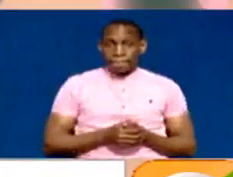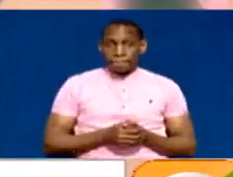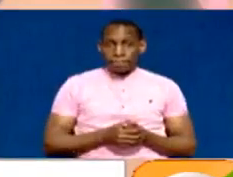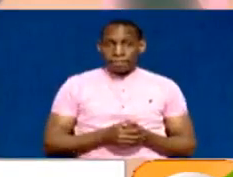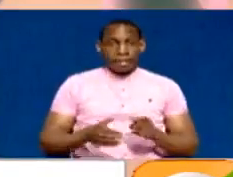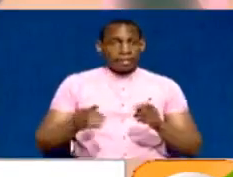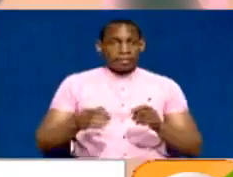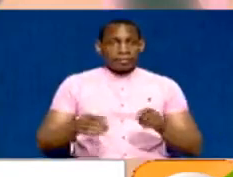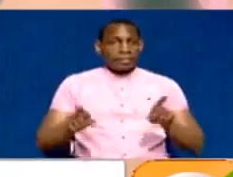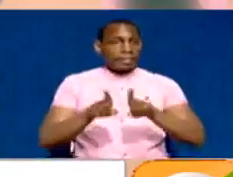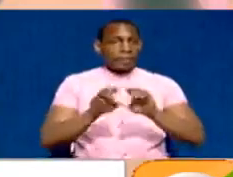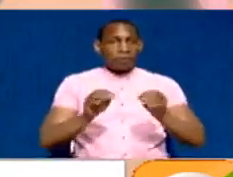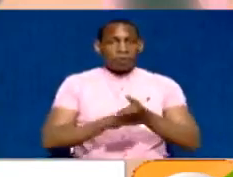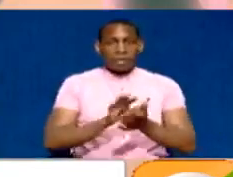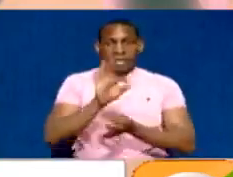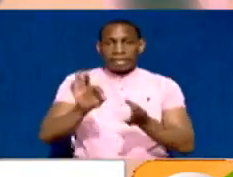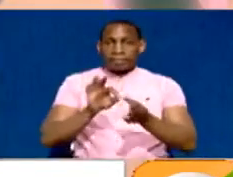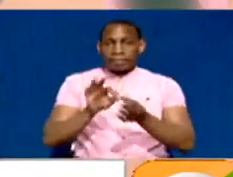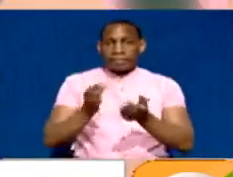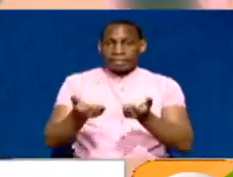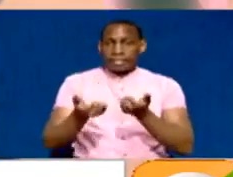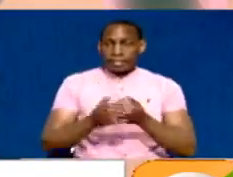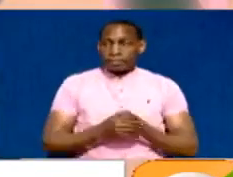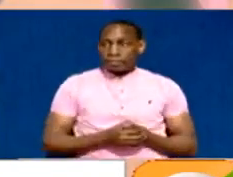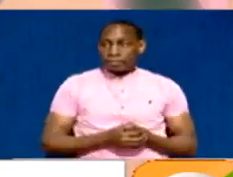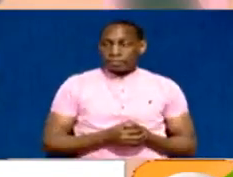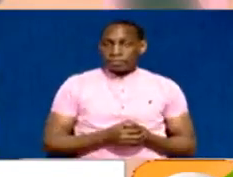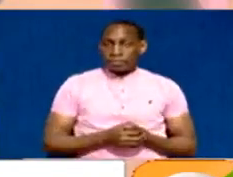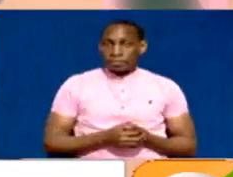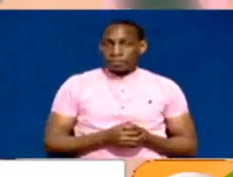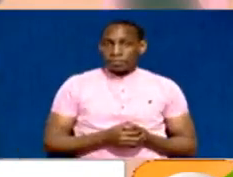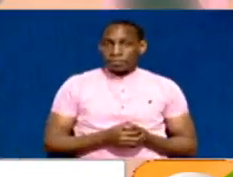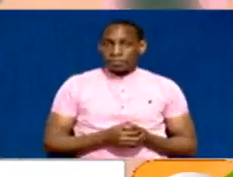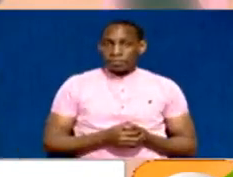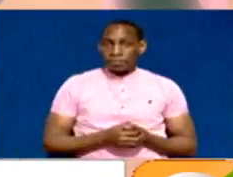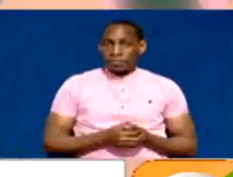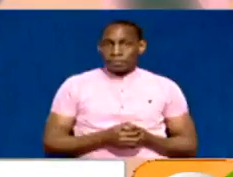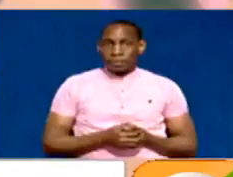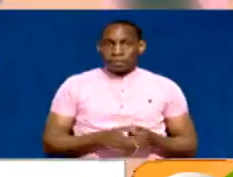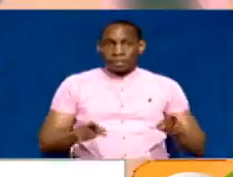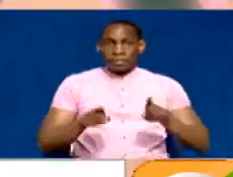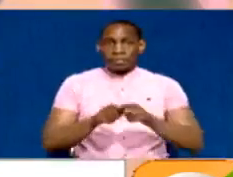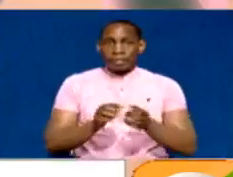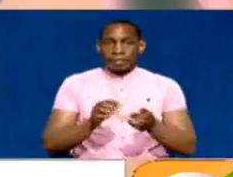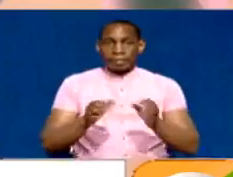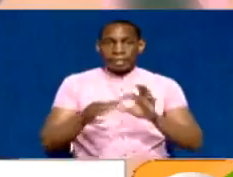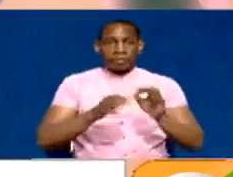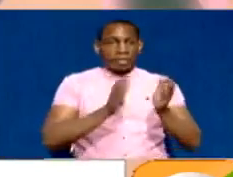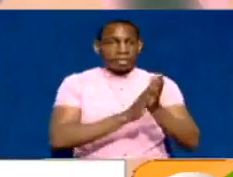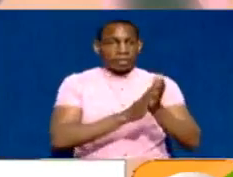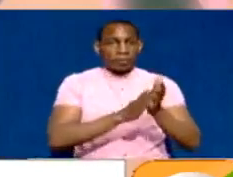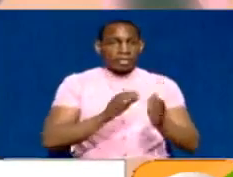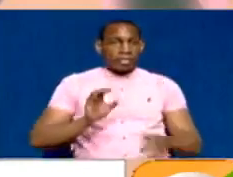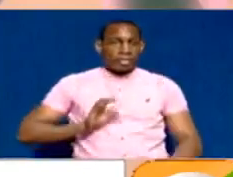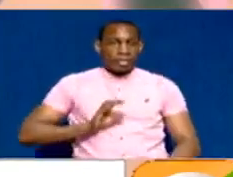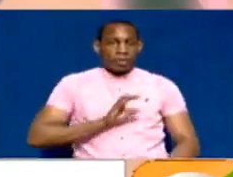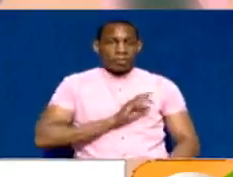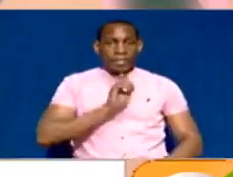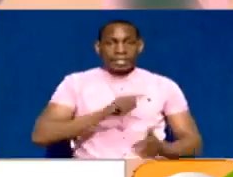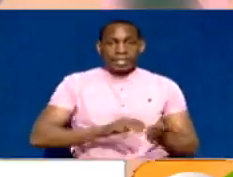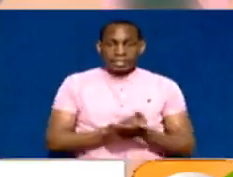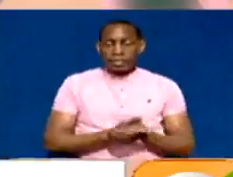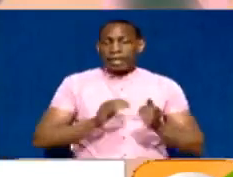doesn't meet the specifications. So, and this is part of the recommendation of that committee, is to say we